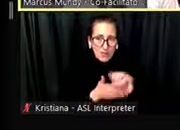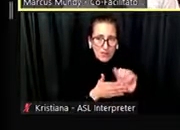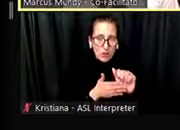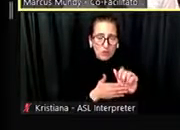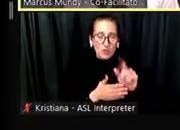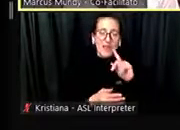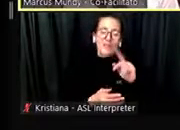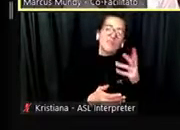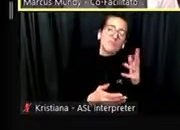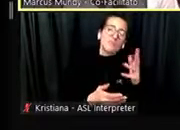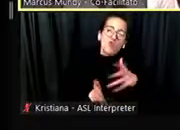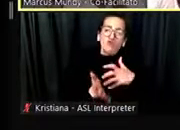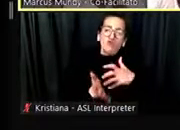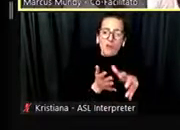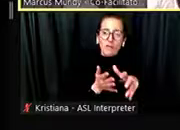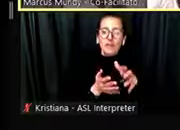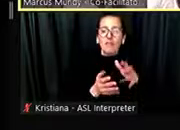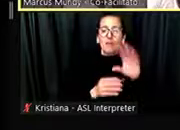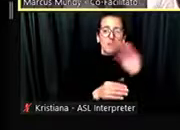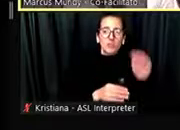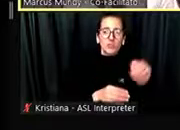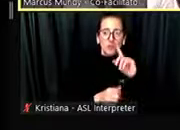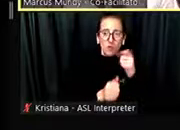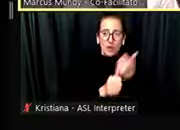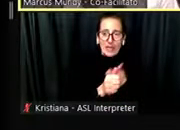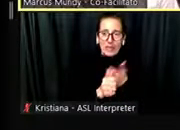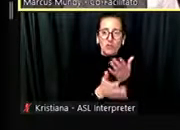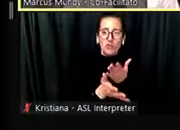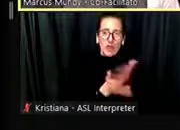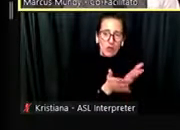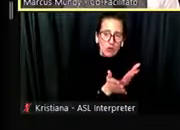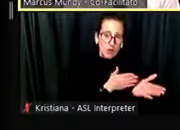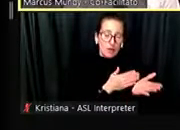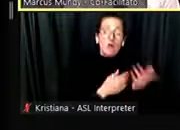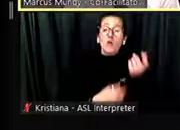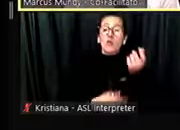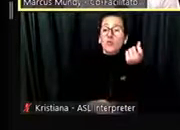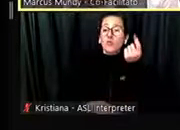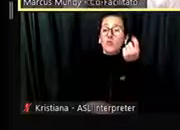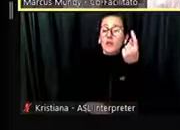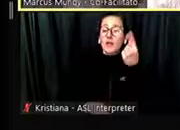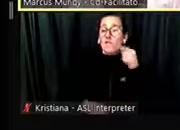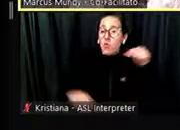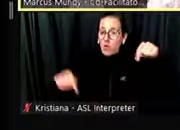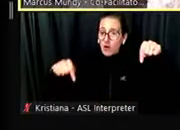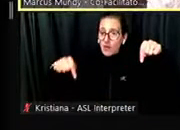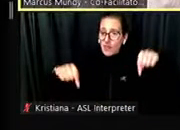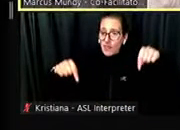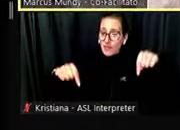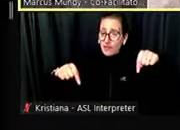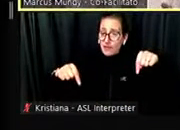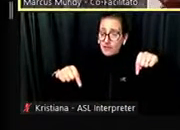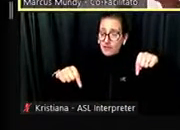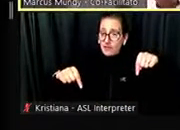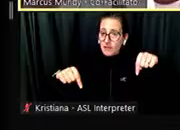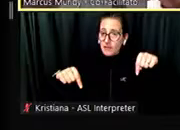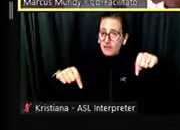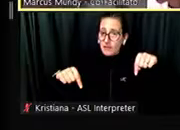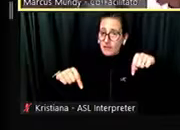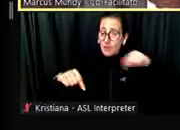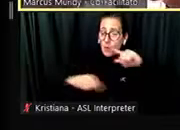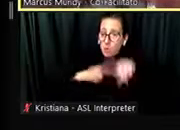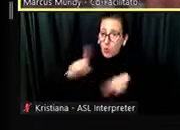purpose of the exercise we are trying to do, we don't have the time, and I don't have the expertise to go through